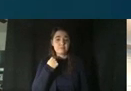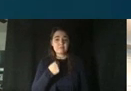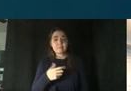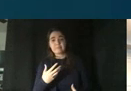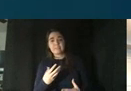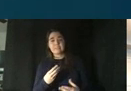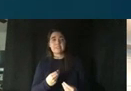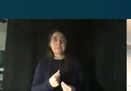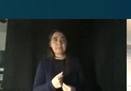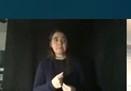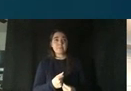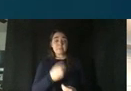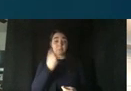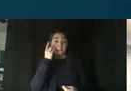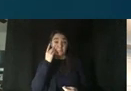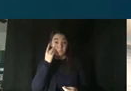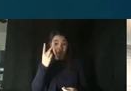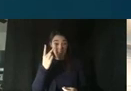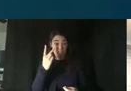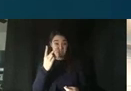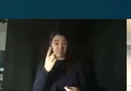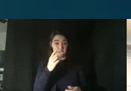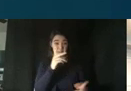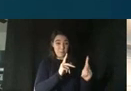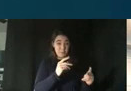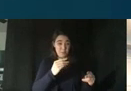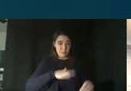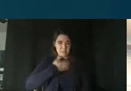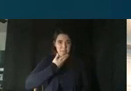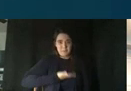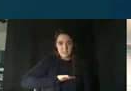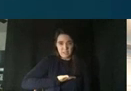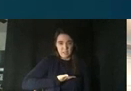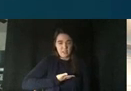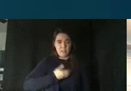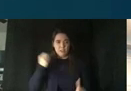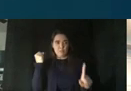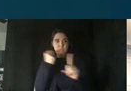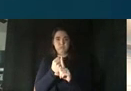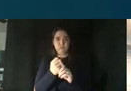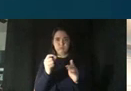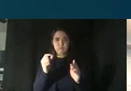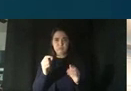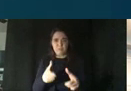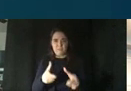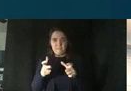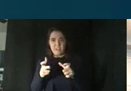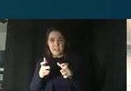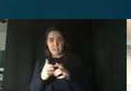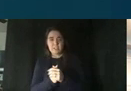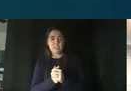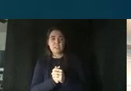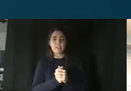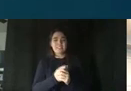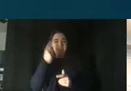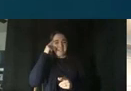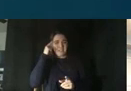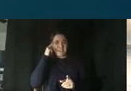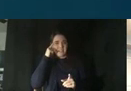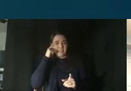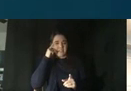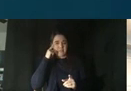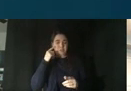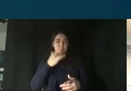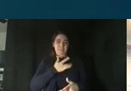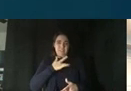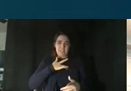I guess when I see some Afghans who do get upset about it, they go on the attack really fast. I think approaching it in a sensitive fashion and saying